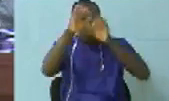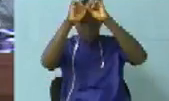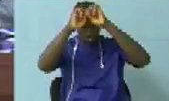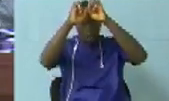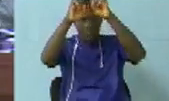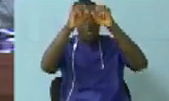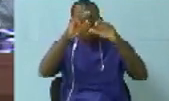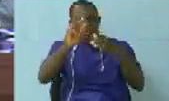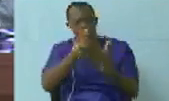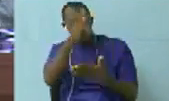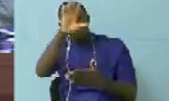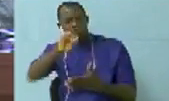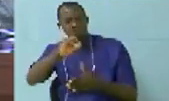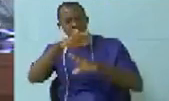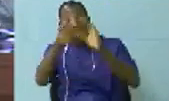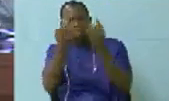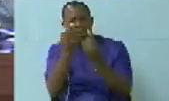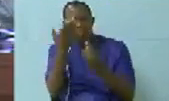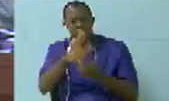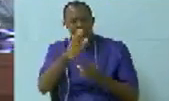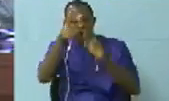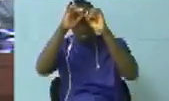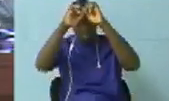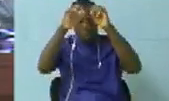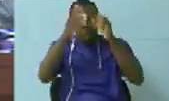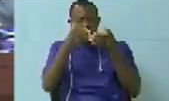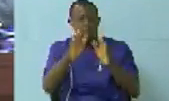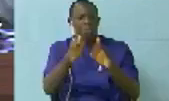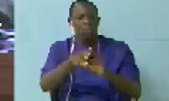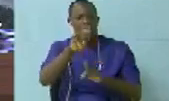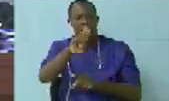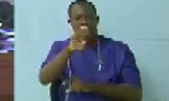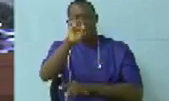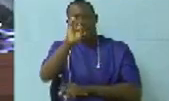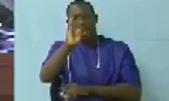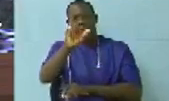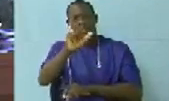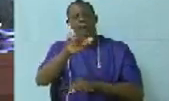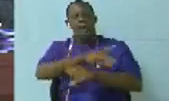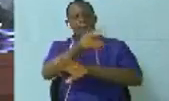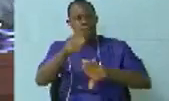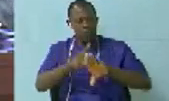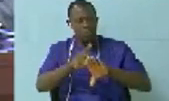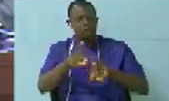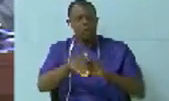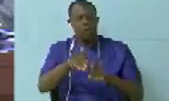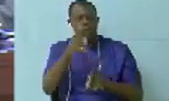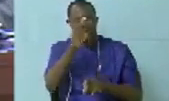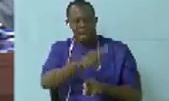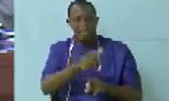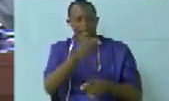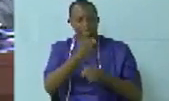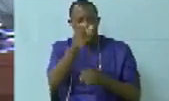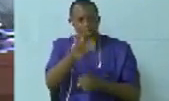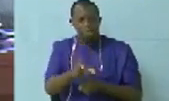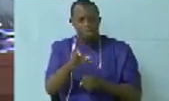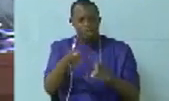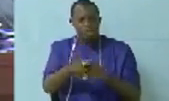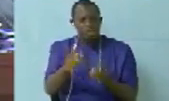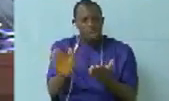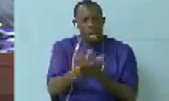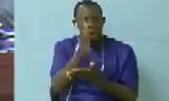where evidence was fabricated against that person to be able to to put that person away, either by way